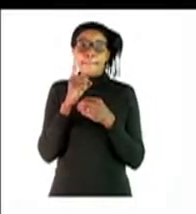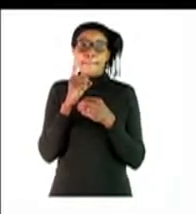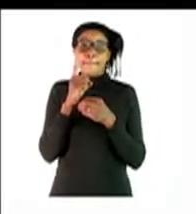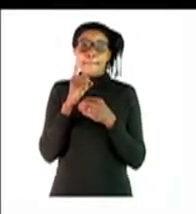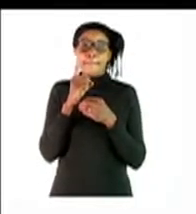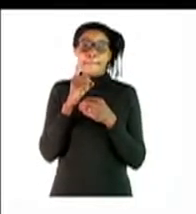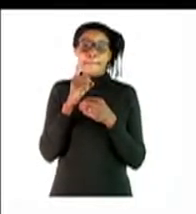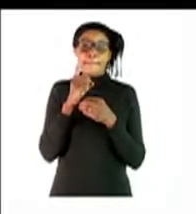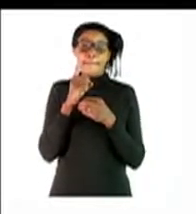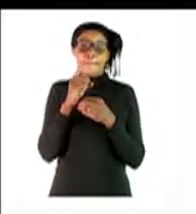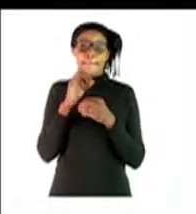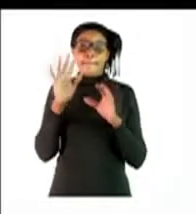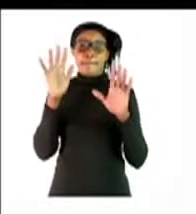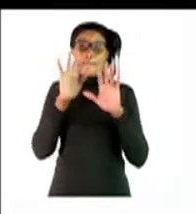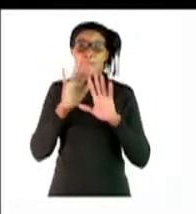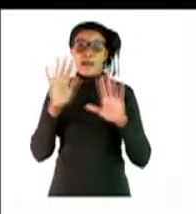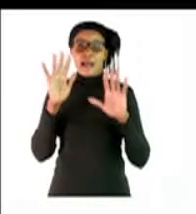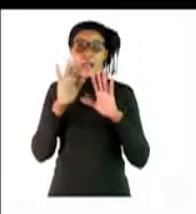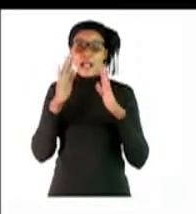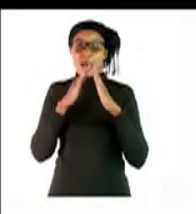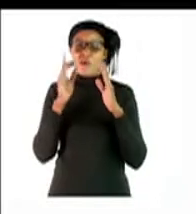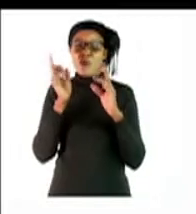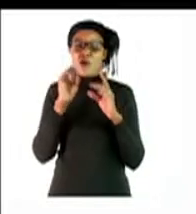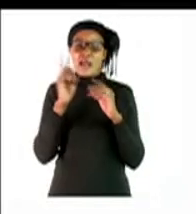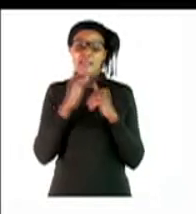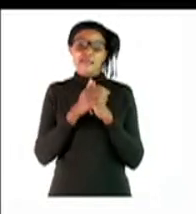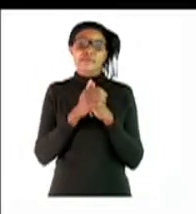What color is the house?